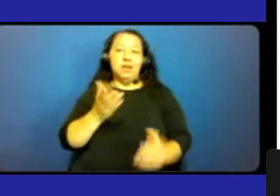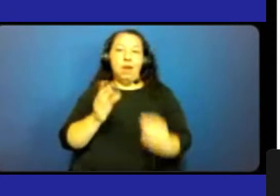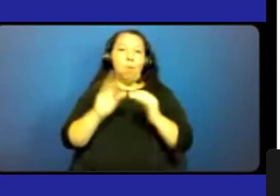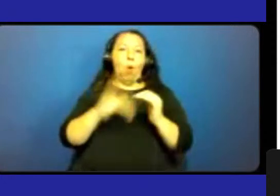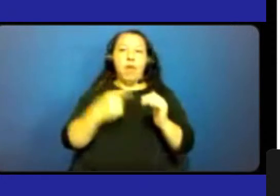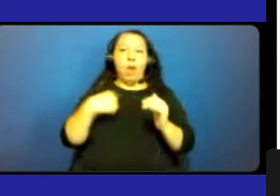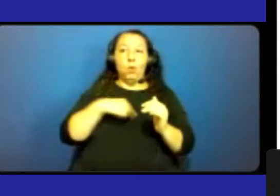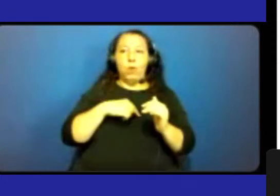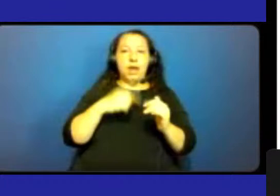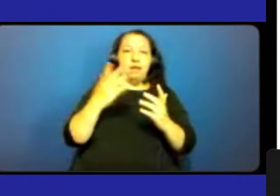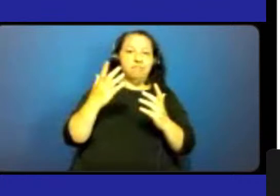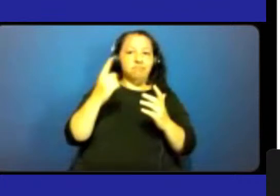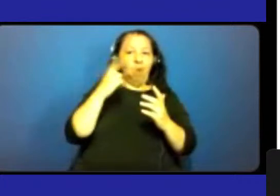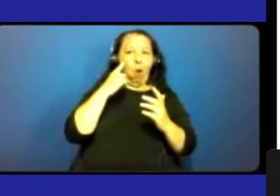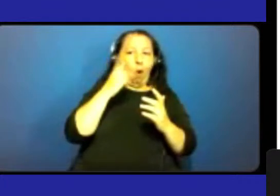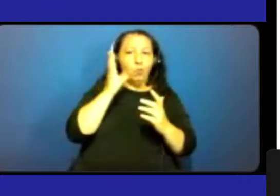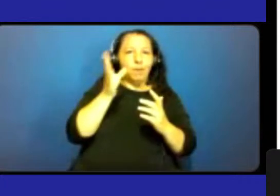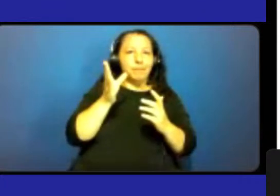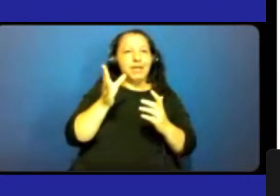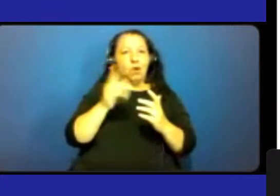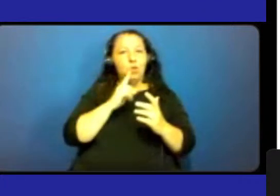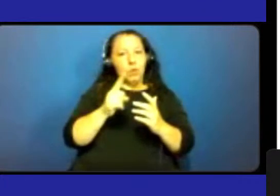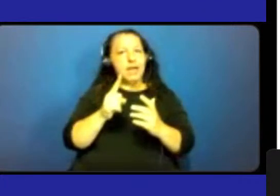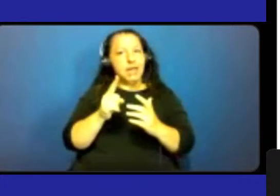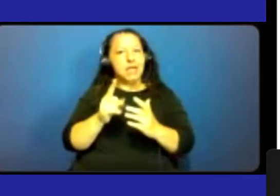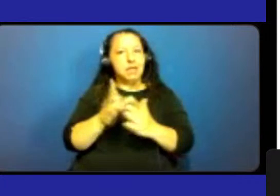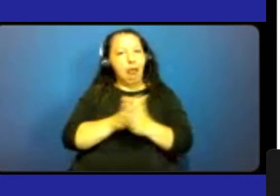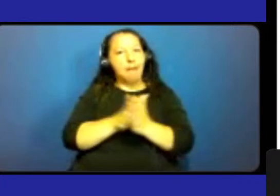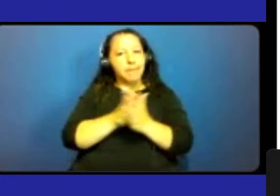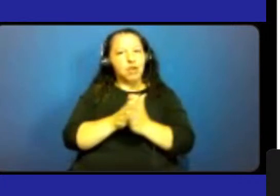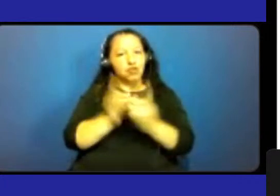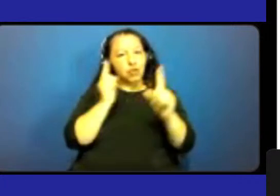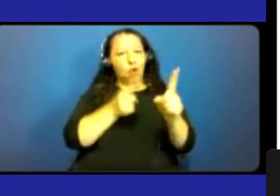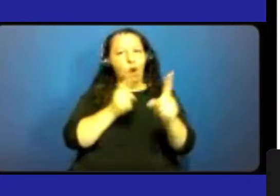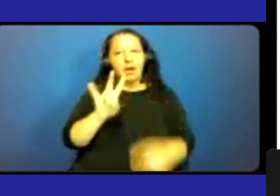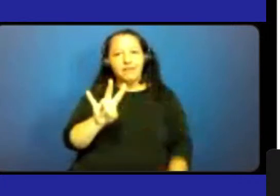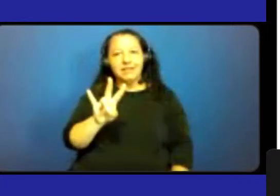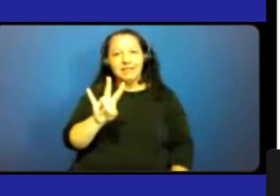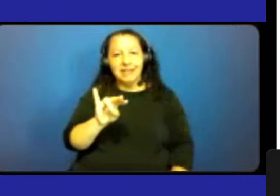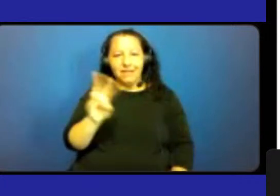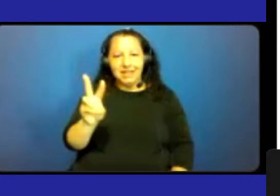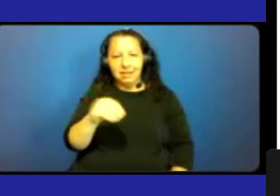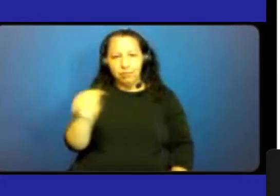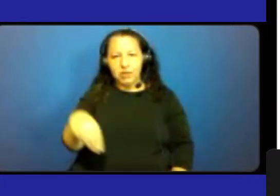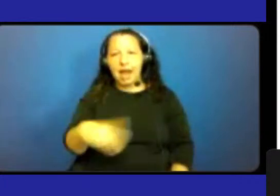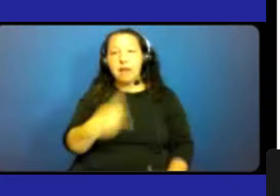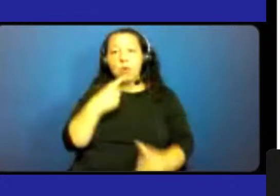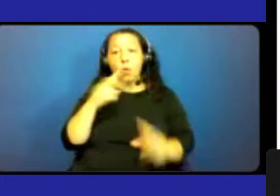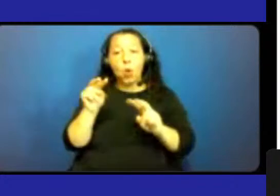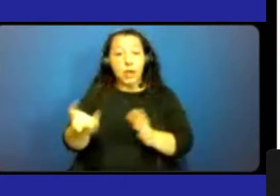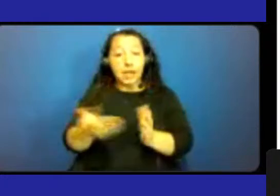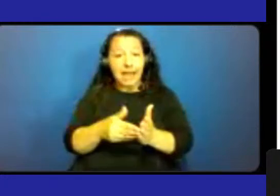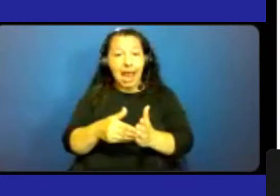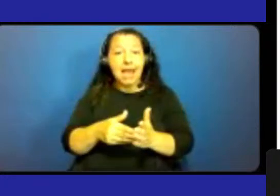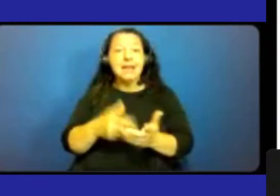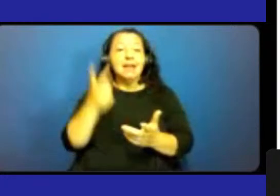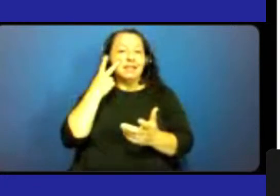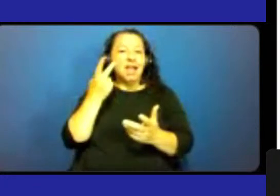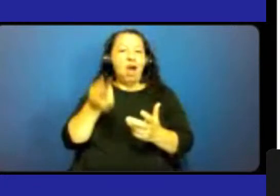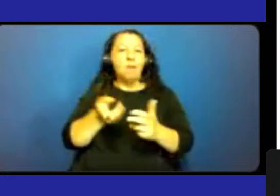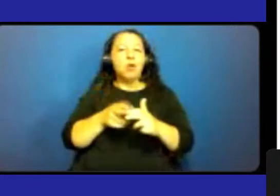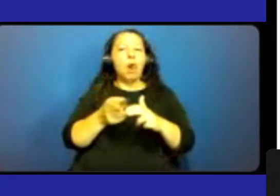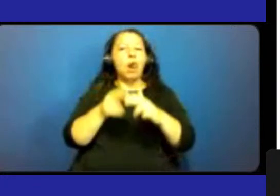ambitious target of 76%. So we will look at that target again and see how high we can go with that one. It's a